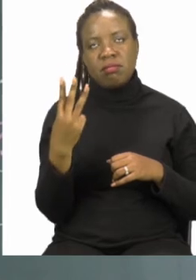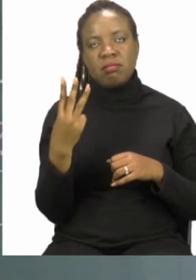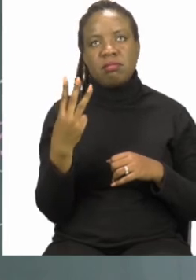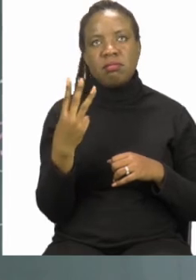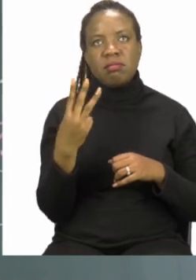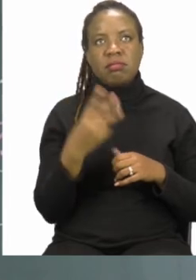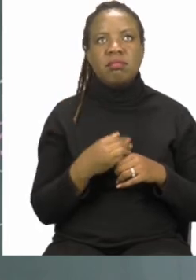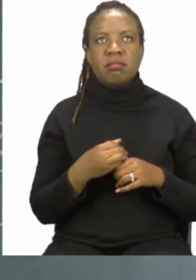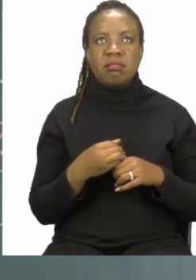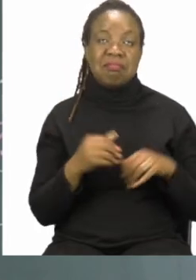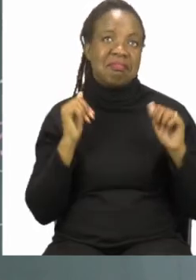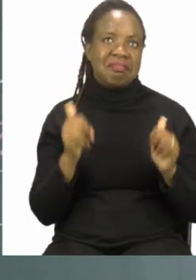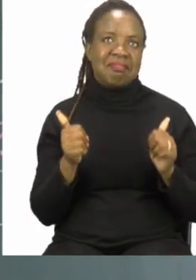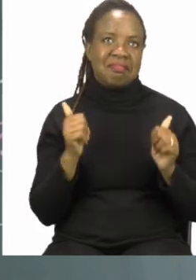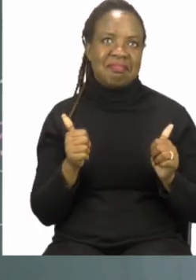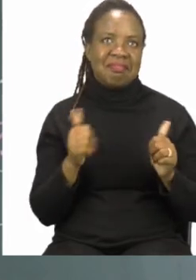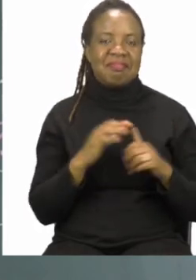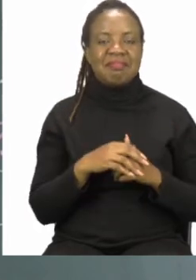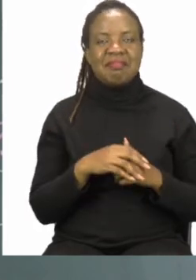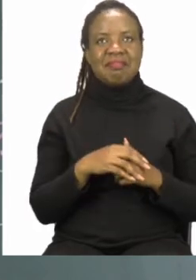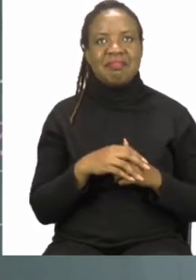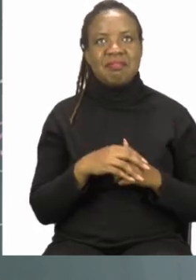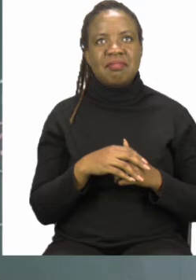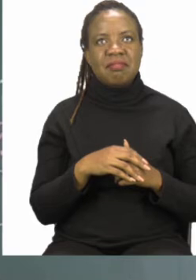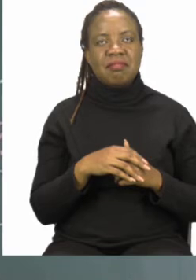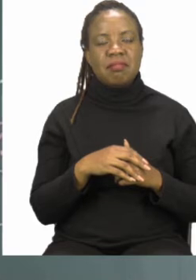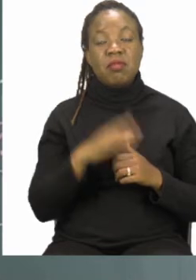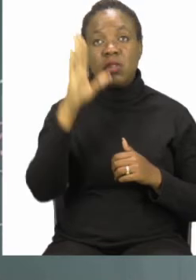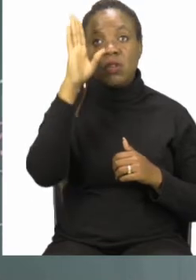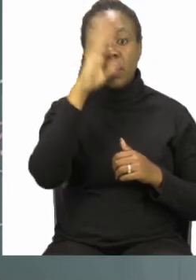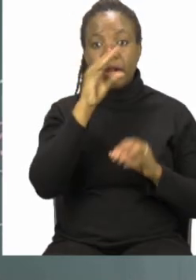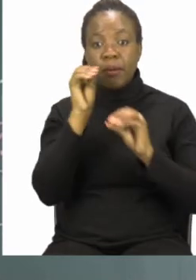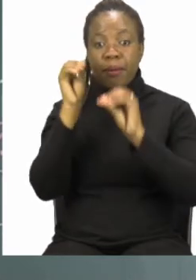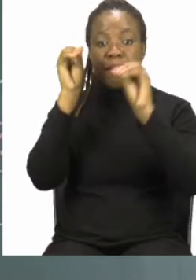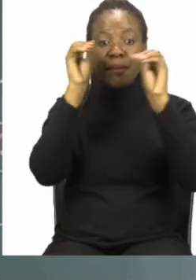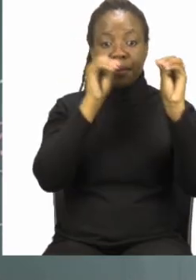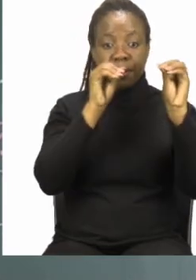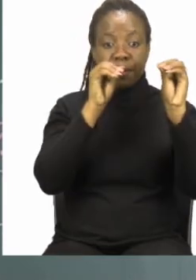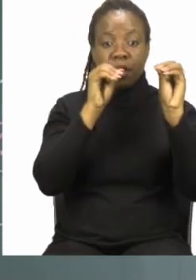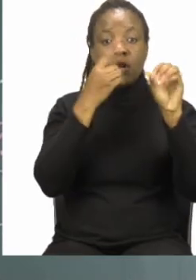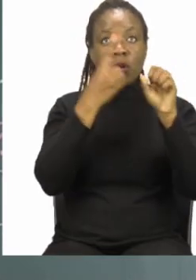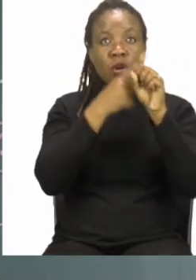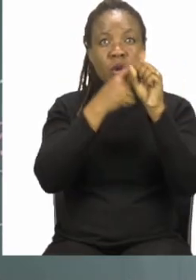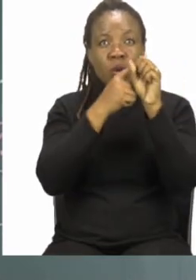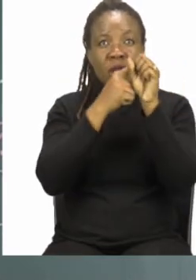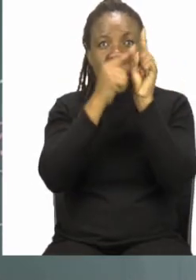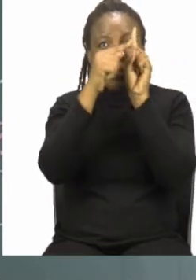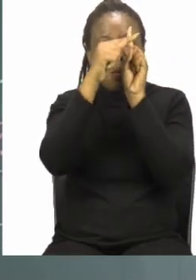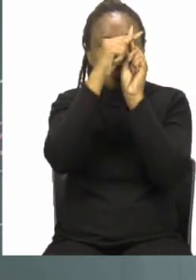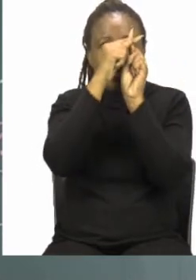393. Good job, everyone. So don't forget, when you're carrying on, you must say plus 1 or